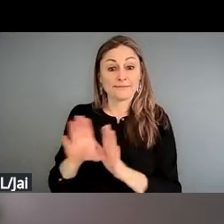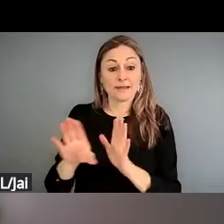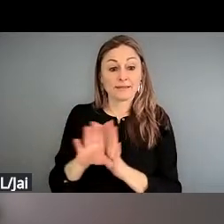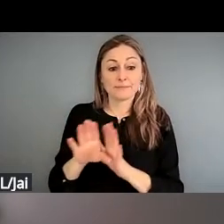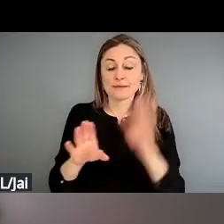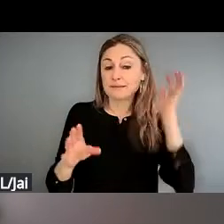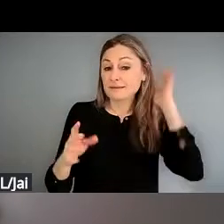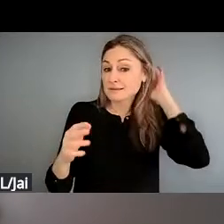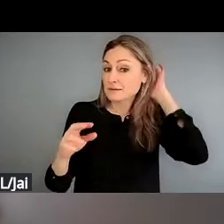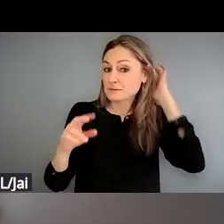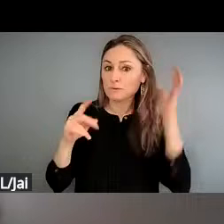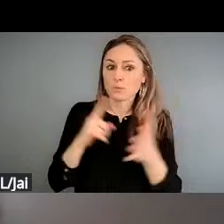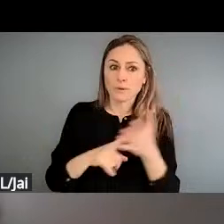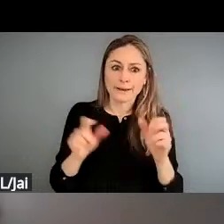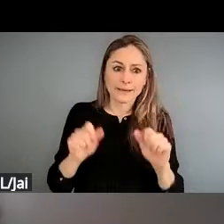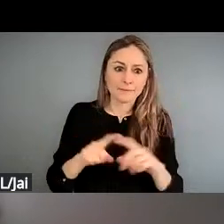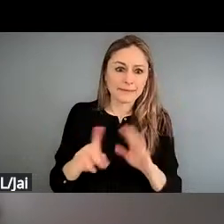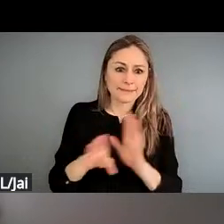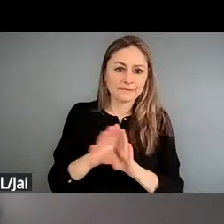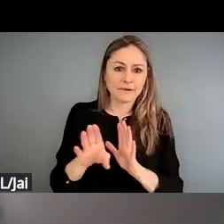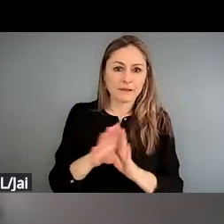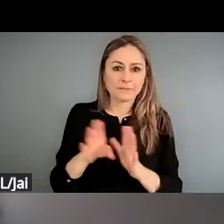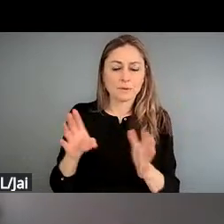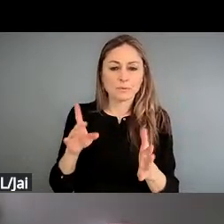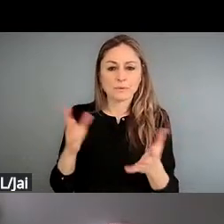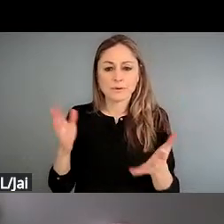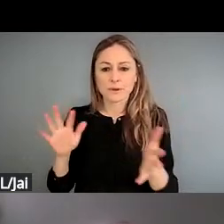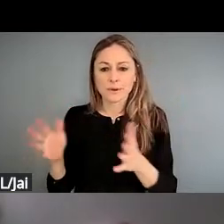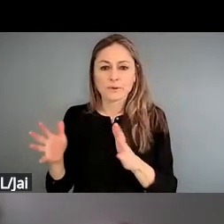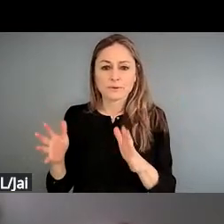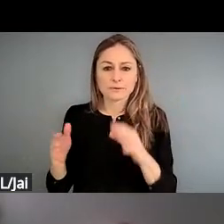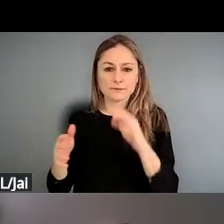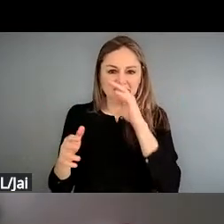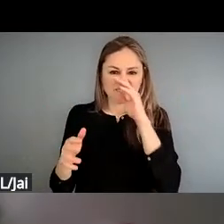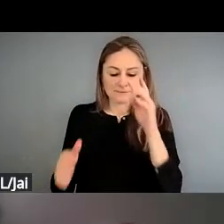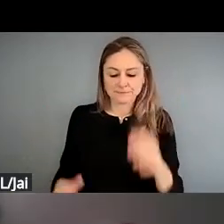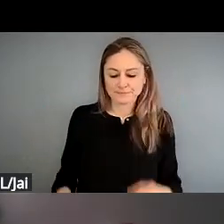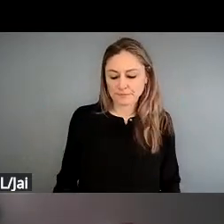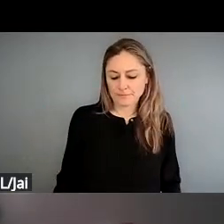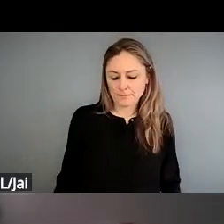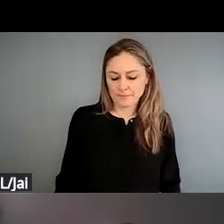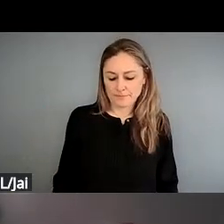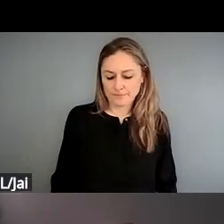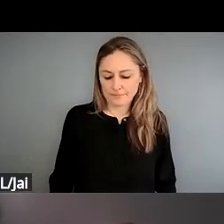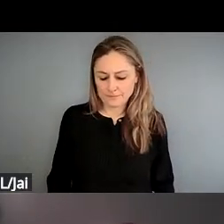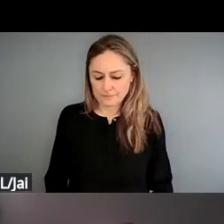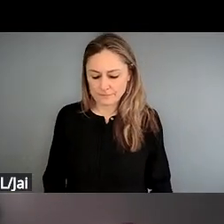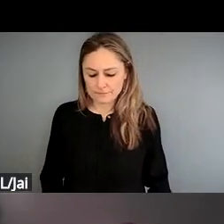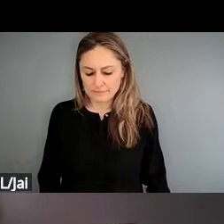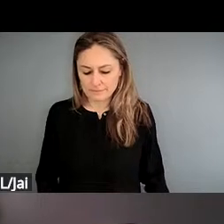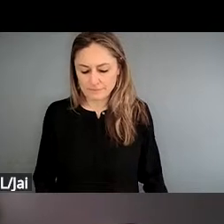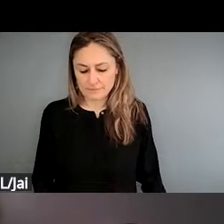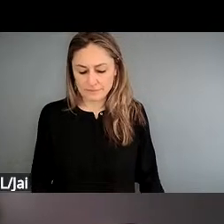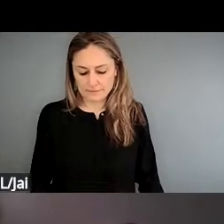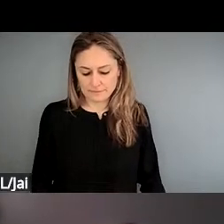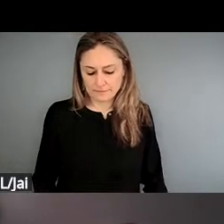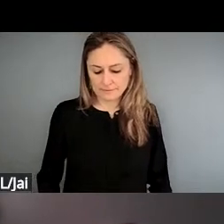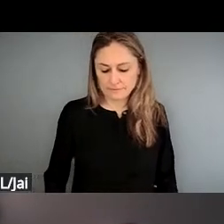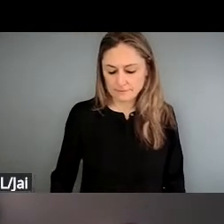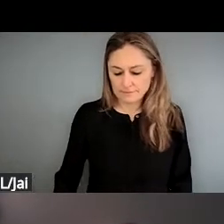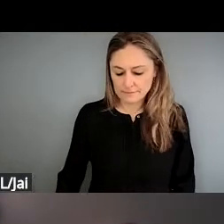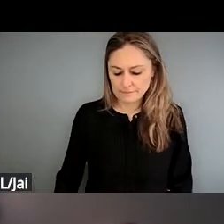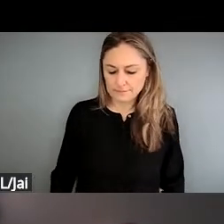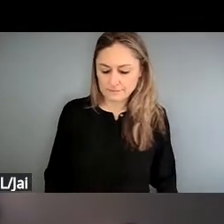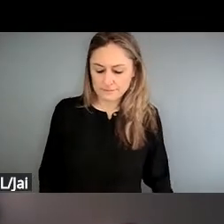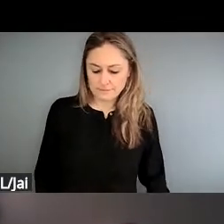is developable, what is a remnant that's left that could be developable would be an important thing to understand. All right. And to understand it, let's get it